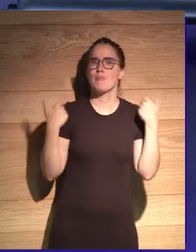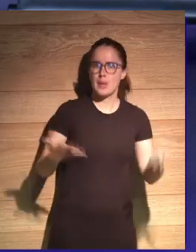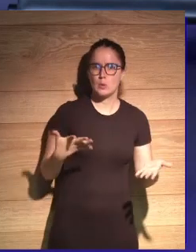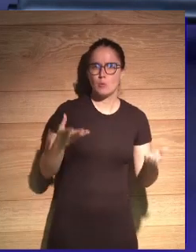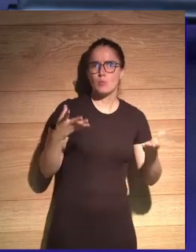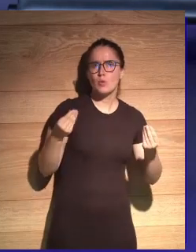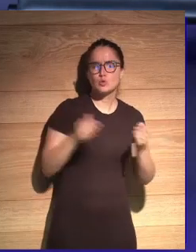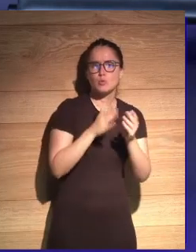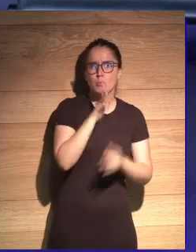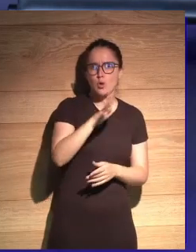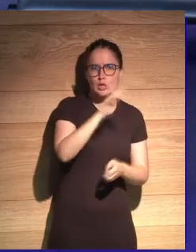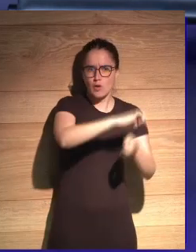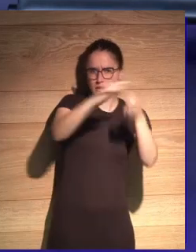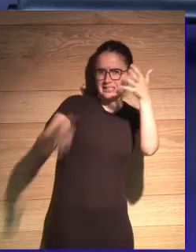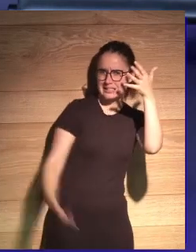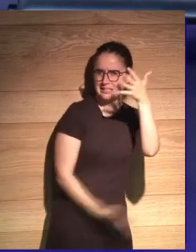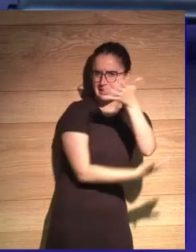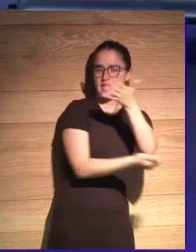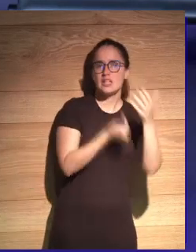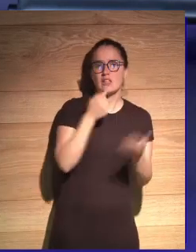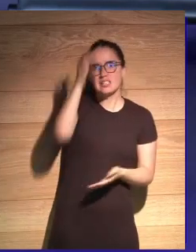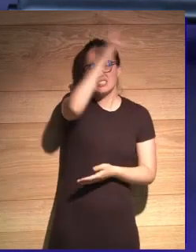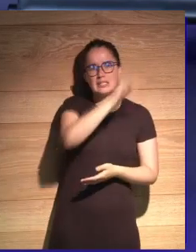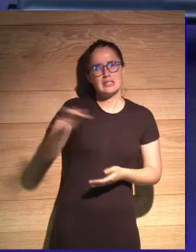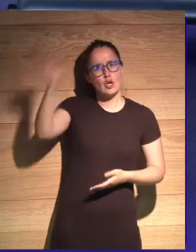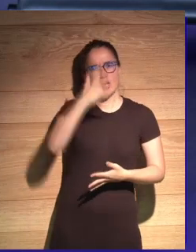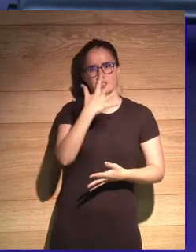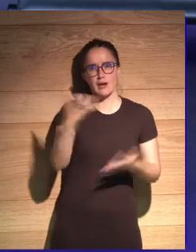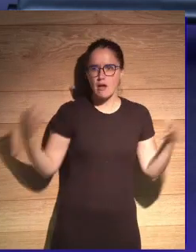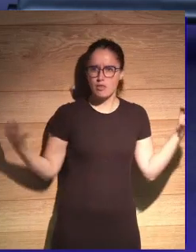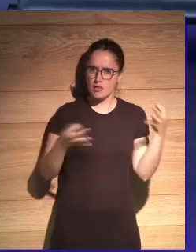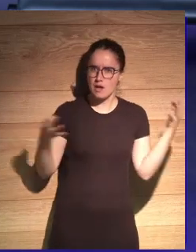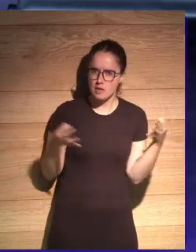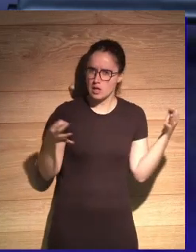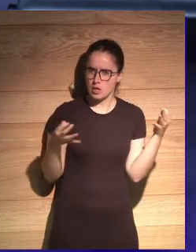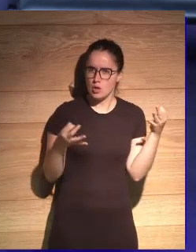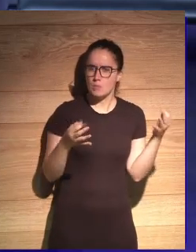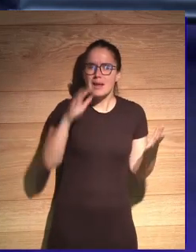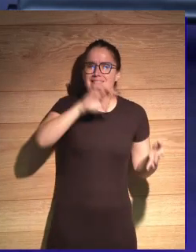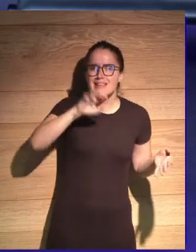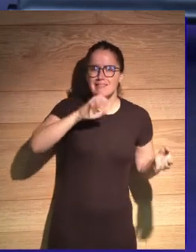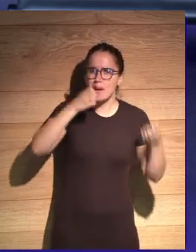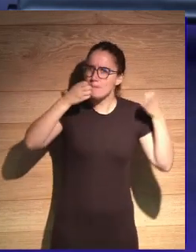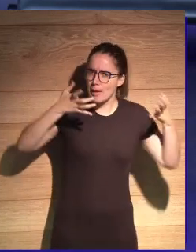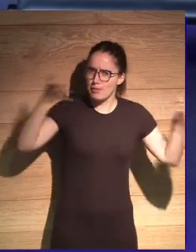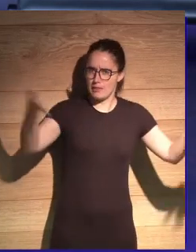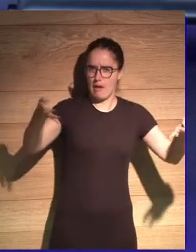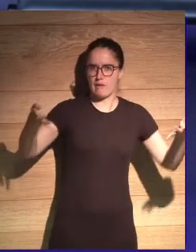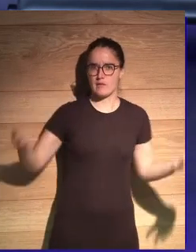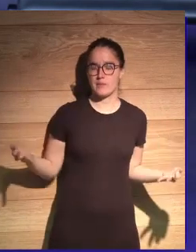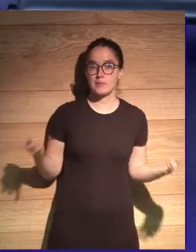of video games will discover many reasons that call for a serious theory, for a